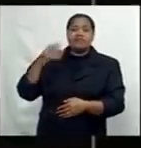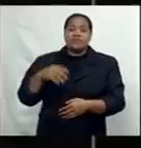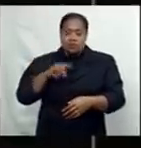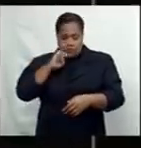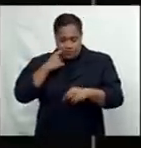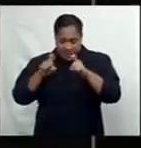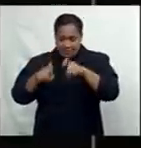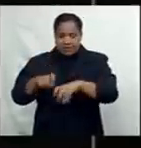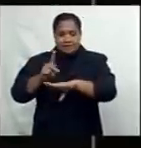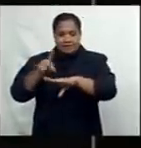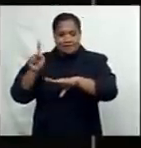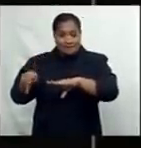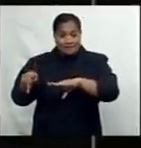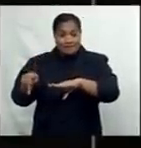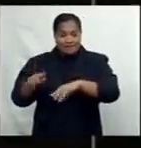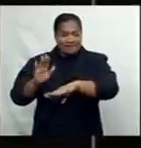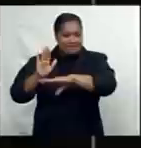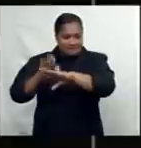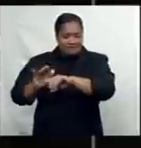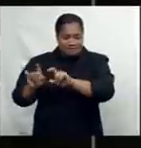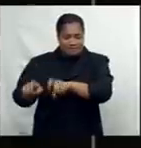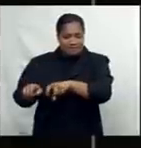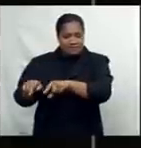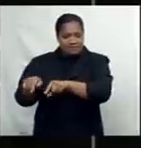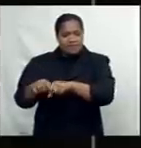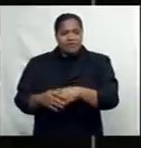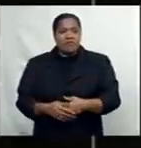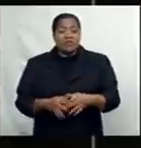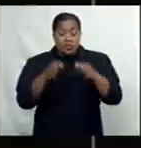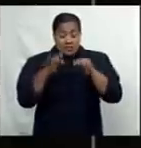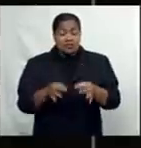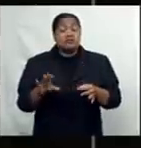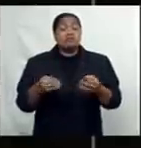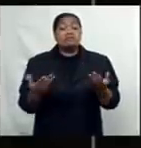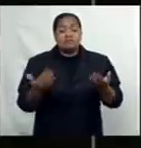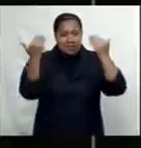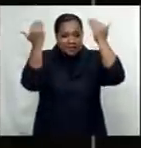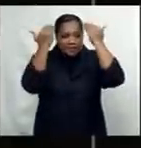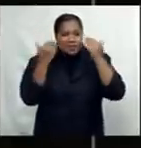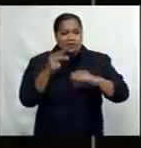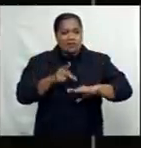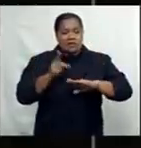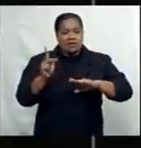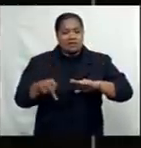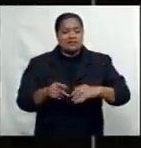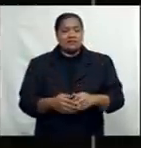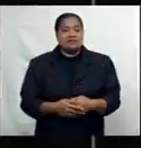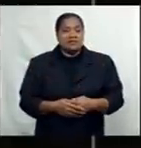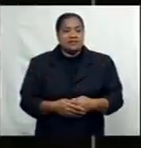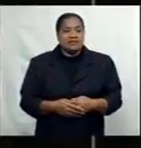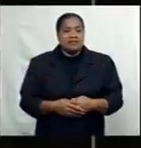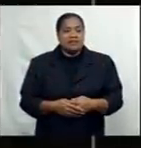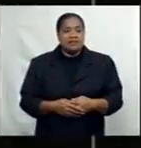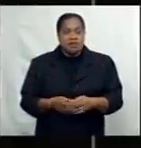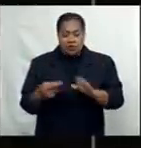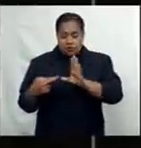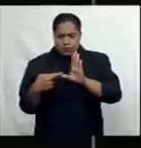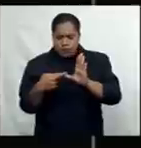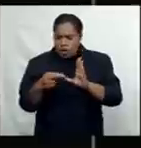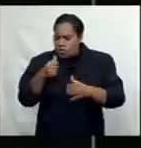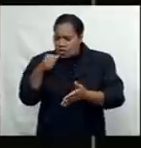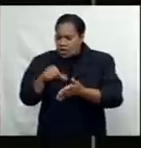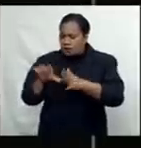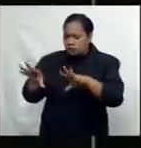in Parliament. This is the decision made by Speaker of Parliament Ratuipeli Nailatikau in response to a letter he received